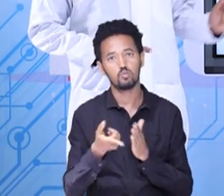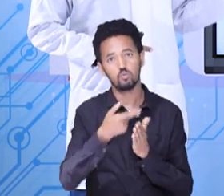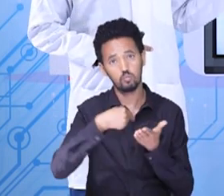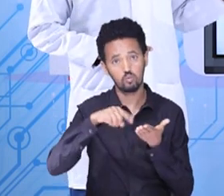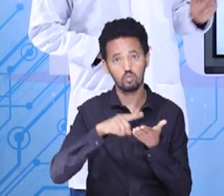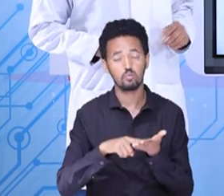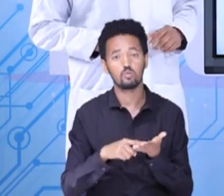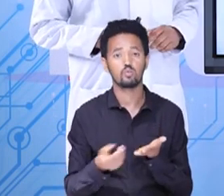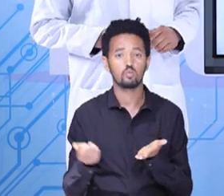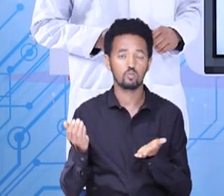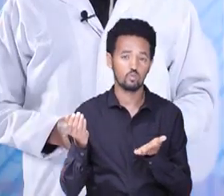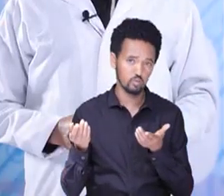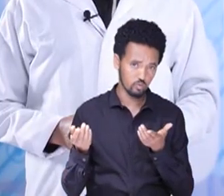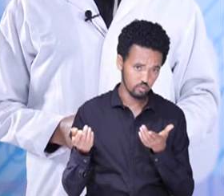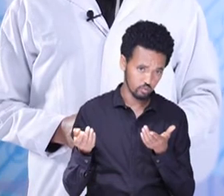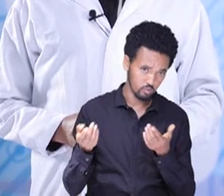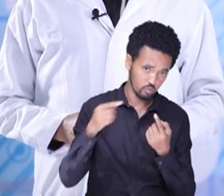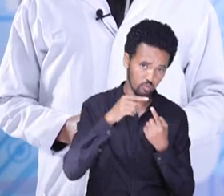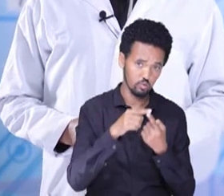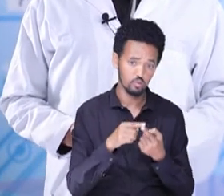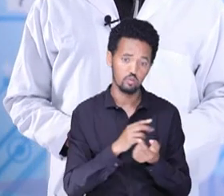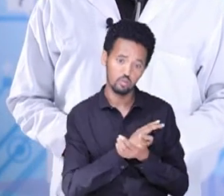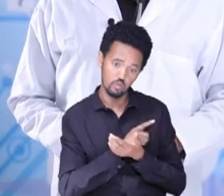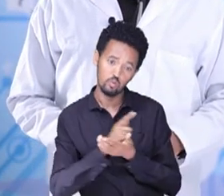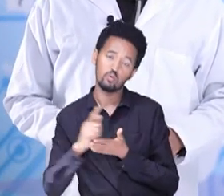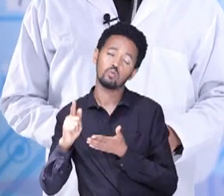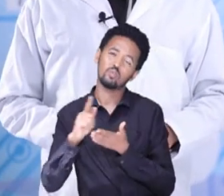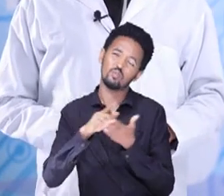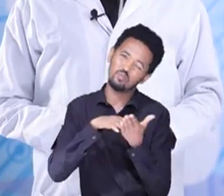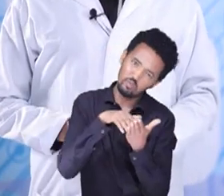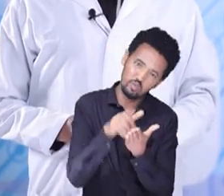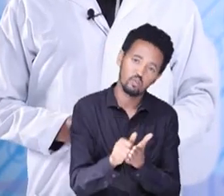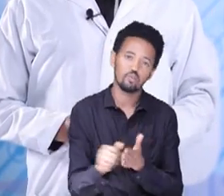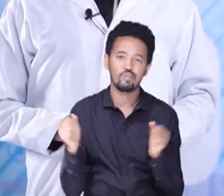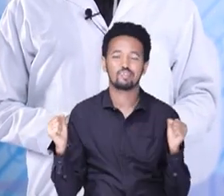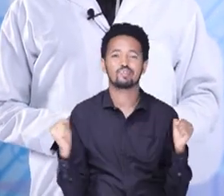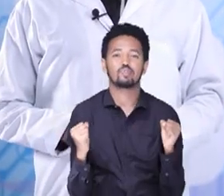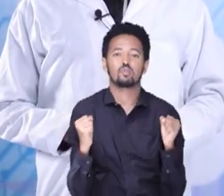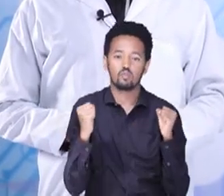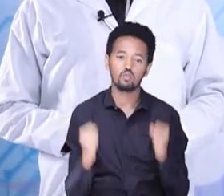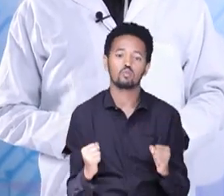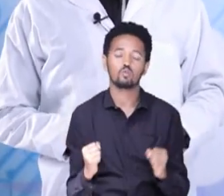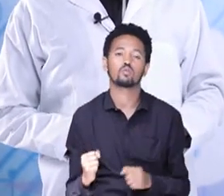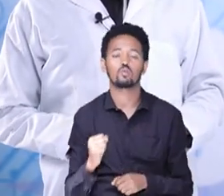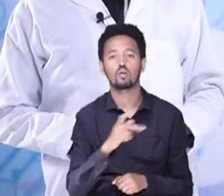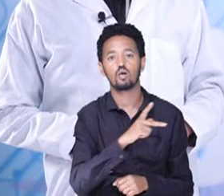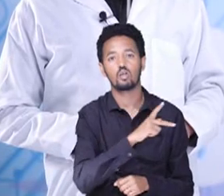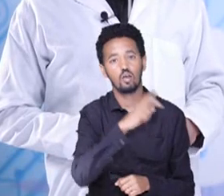to list the weak and strong side of Emperor Haile Selassie